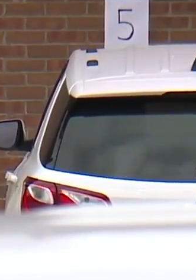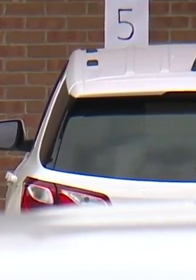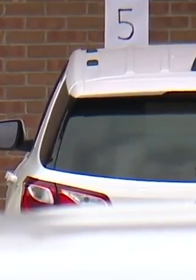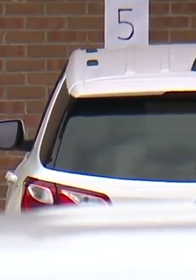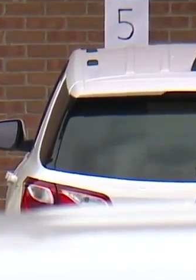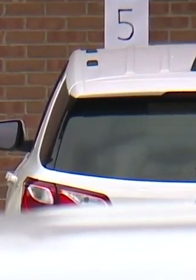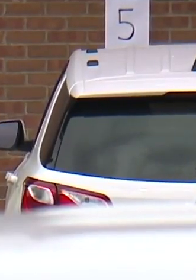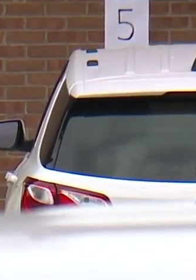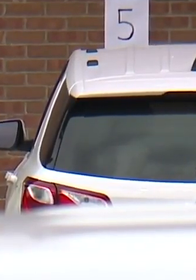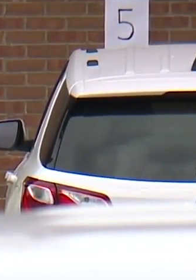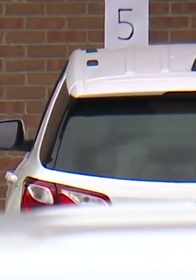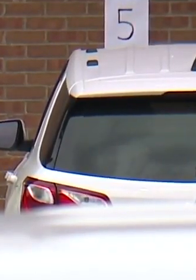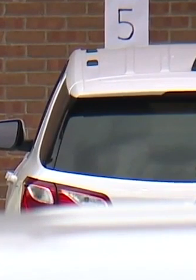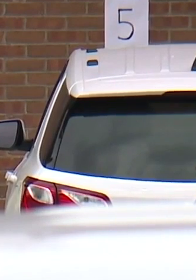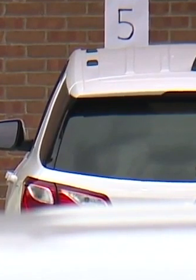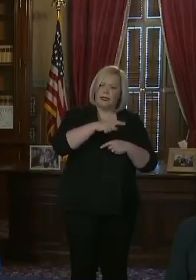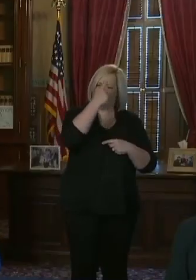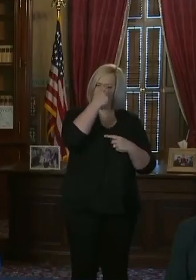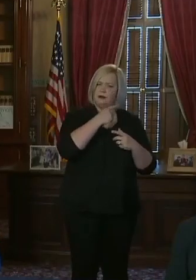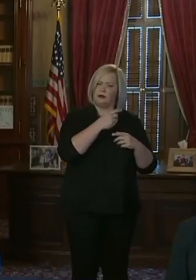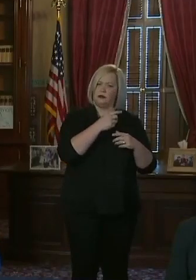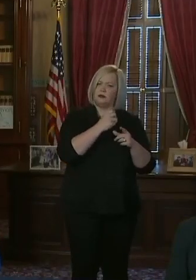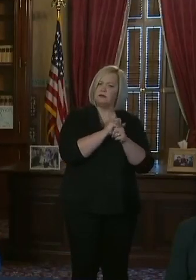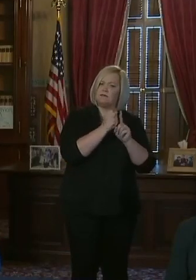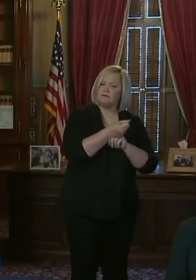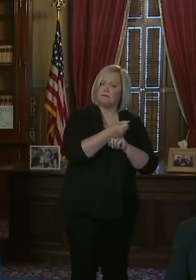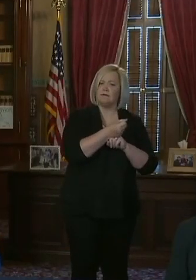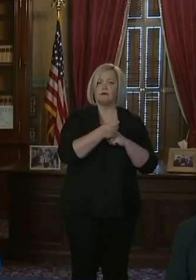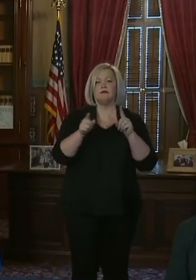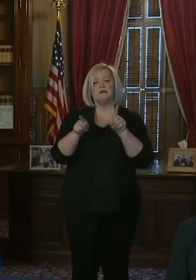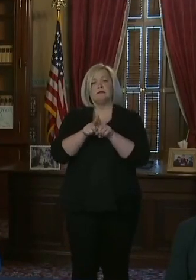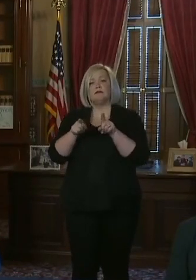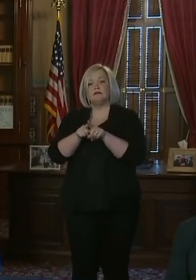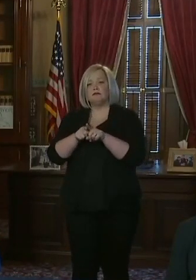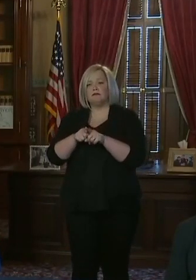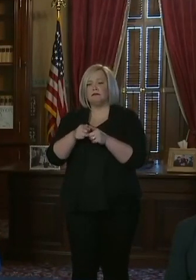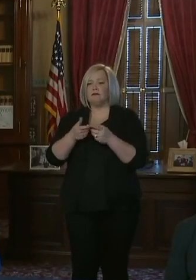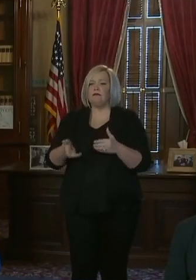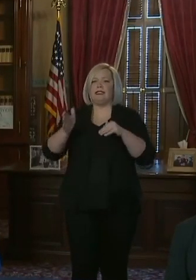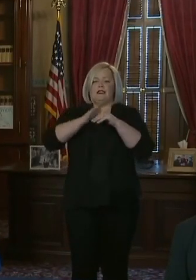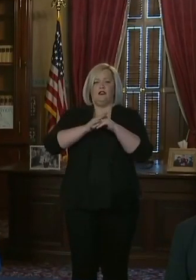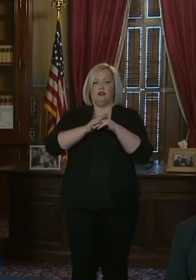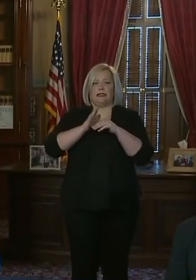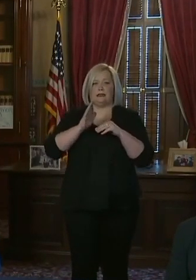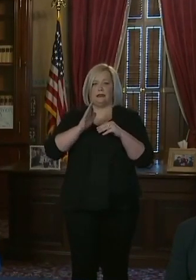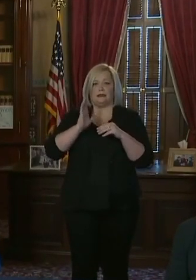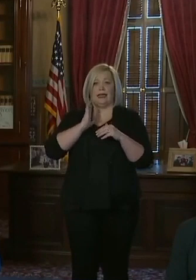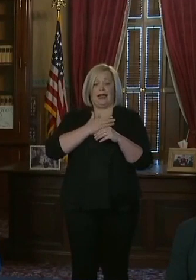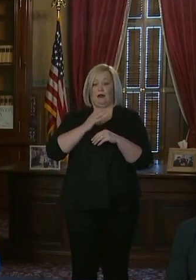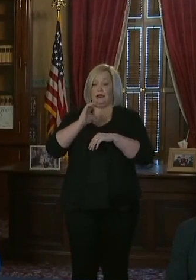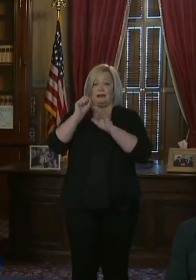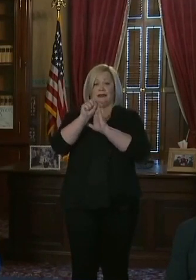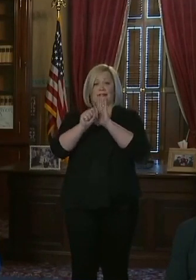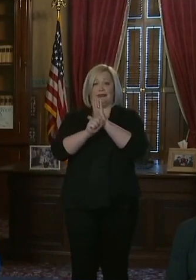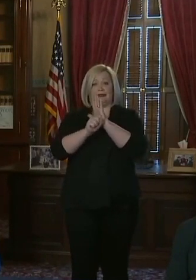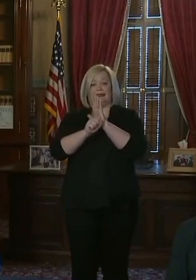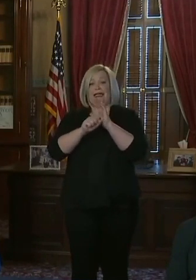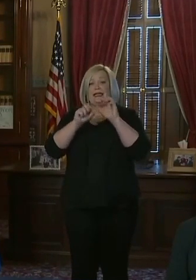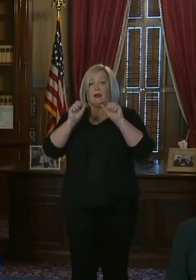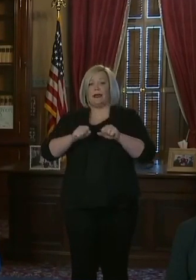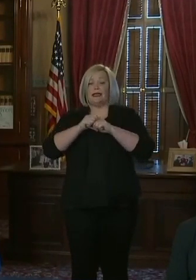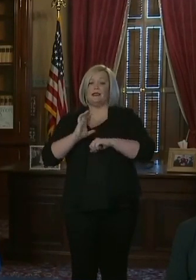devastated by COVID-19. It would also provide much needed additional capacity in our state in the event we need to quickly set up